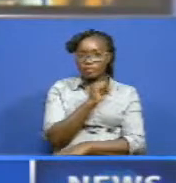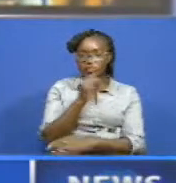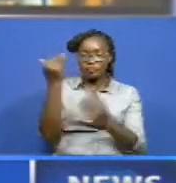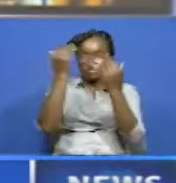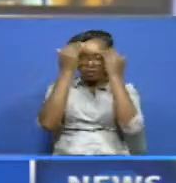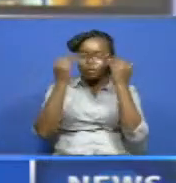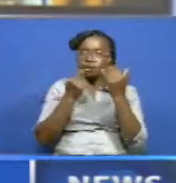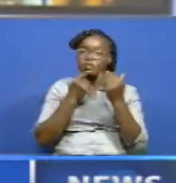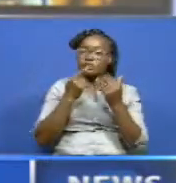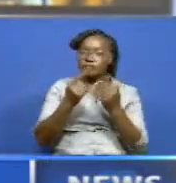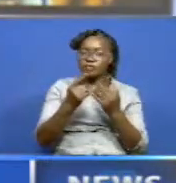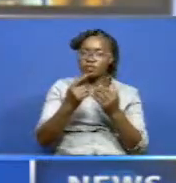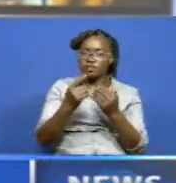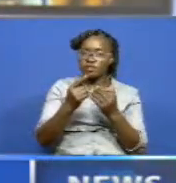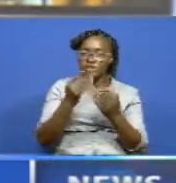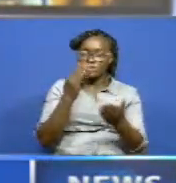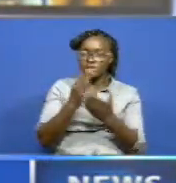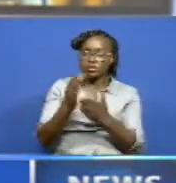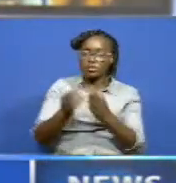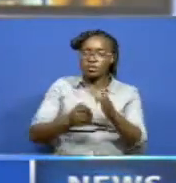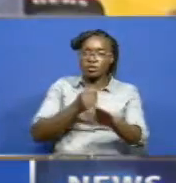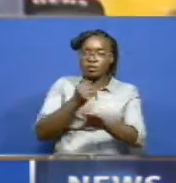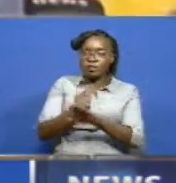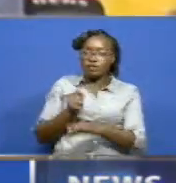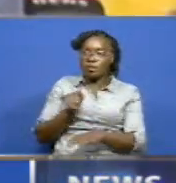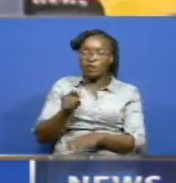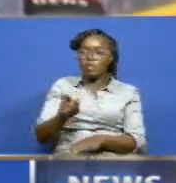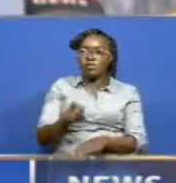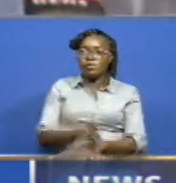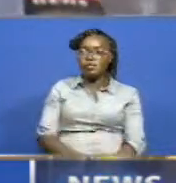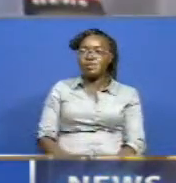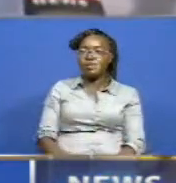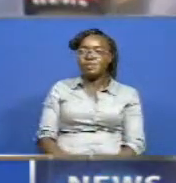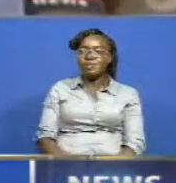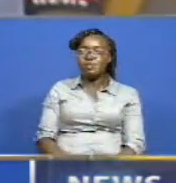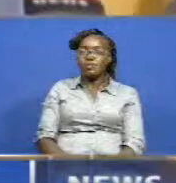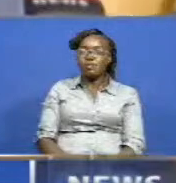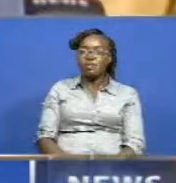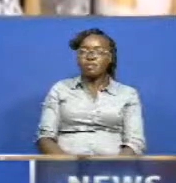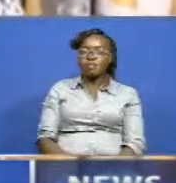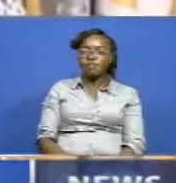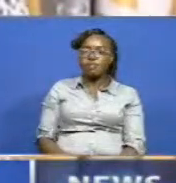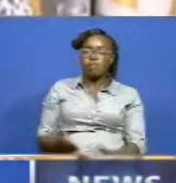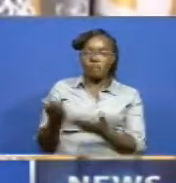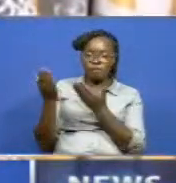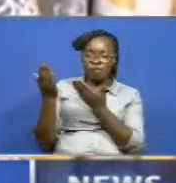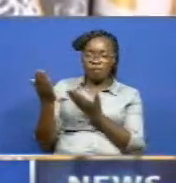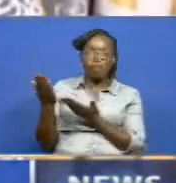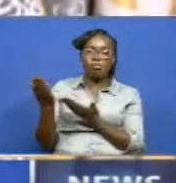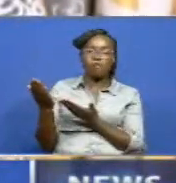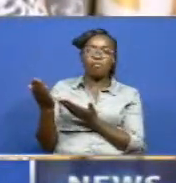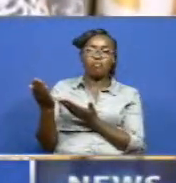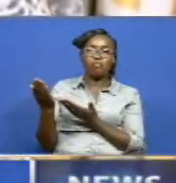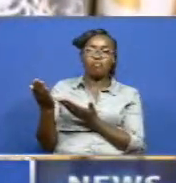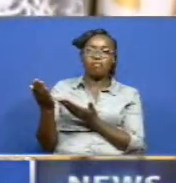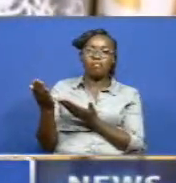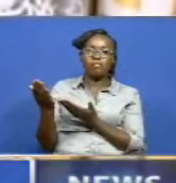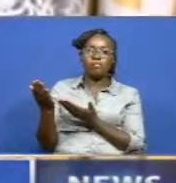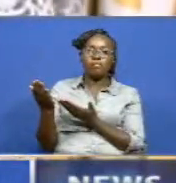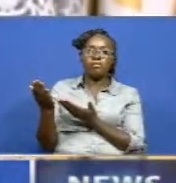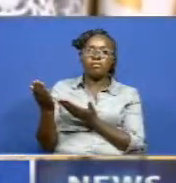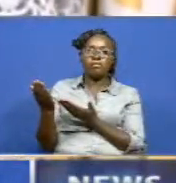orders that suspended her appointment. I, Elizabeth Muli, having been appointed